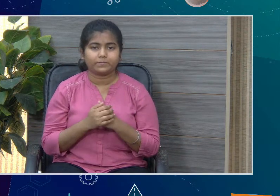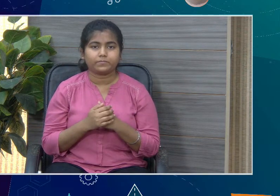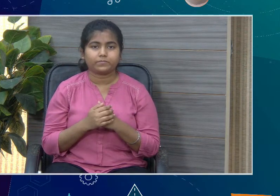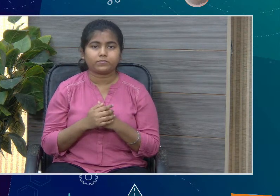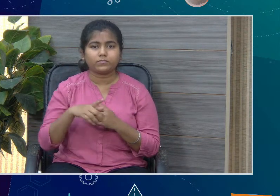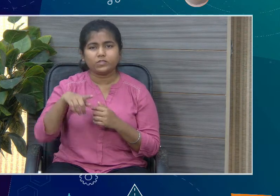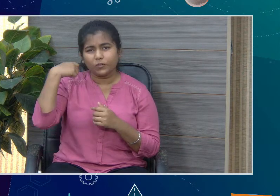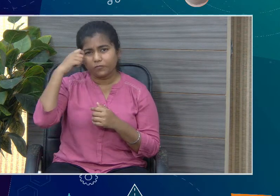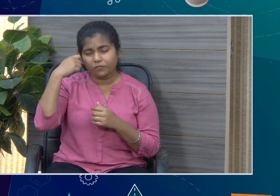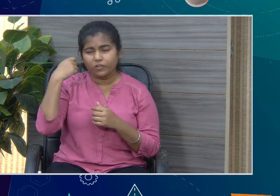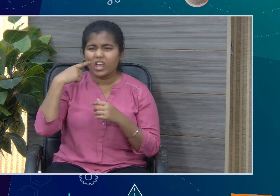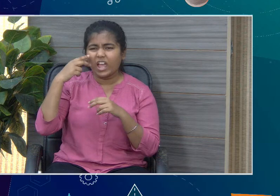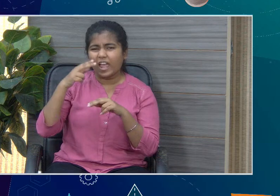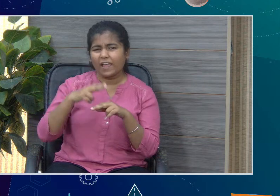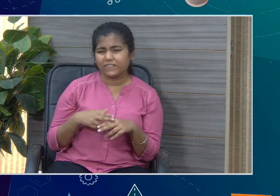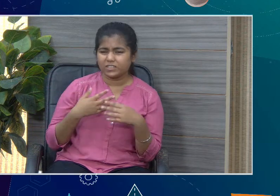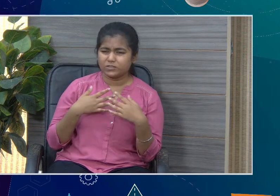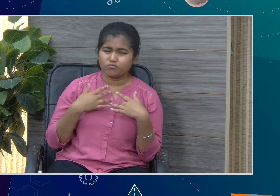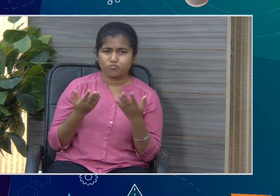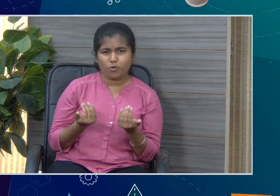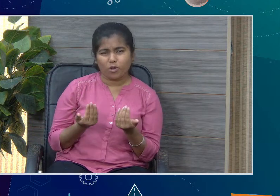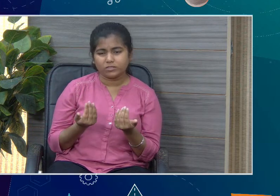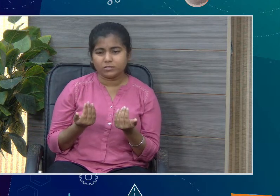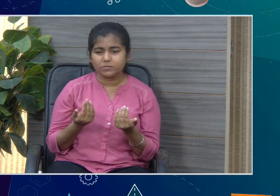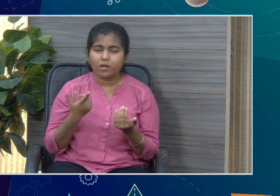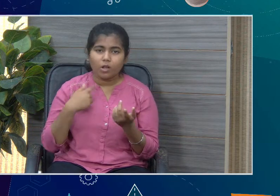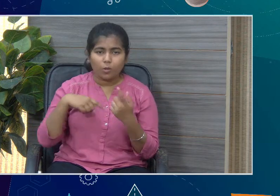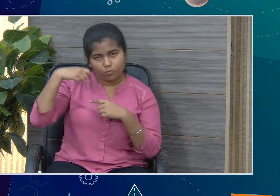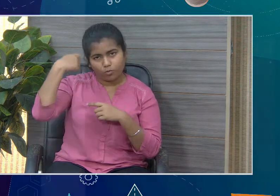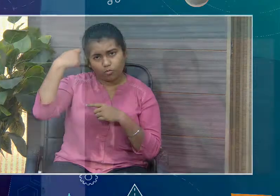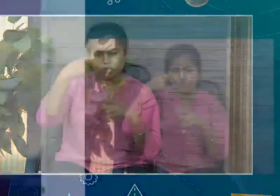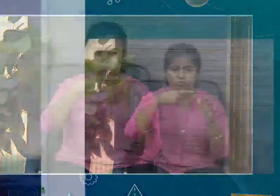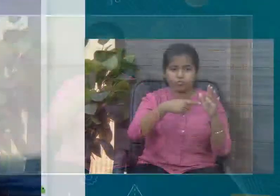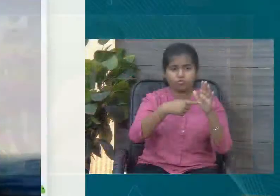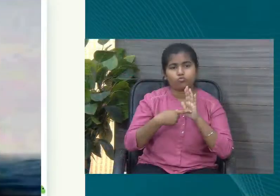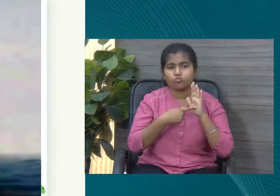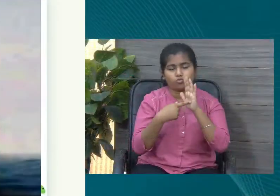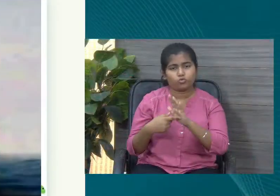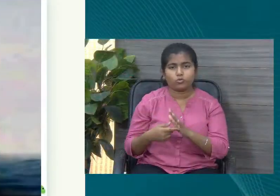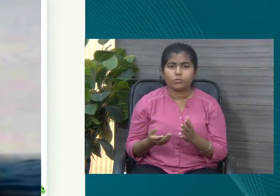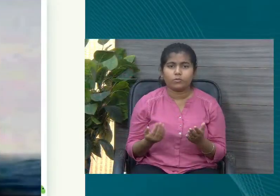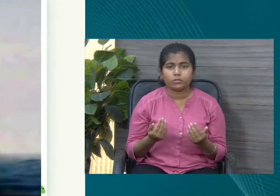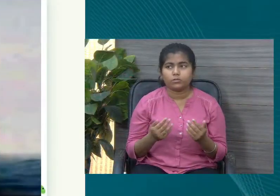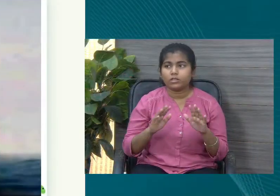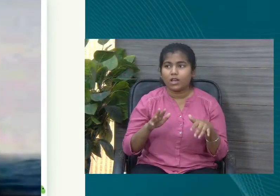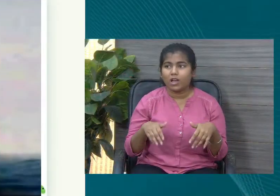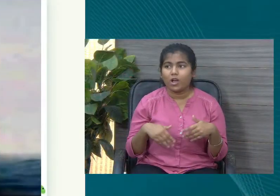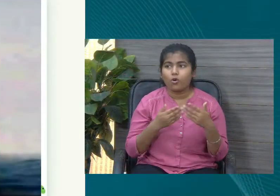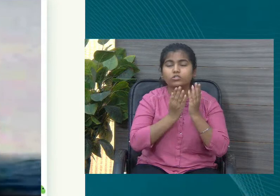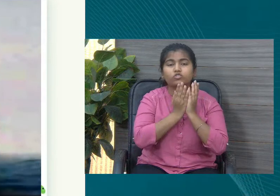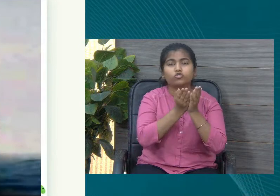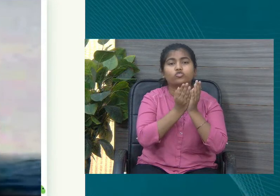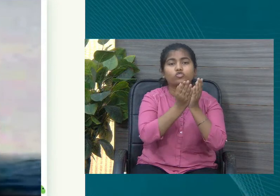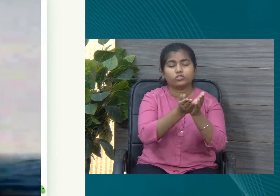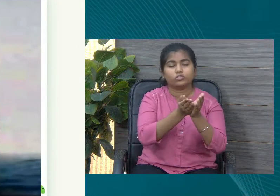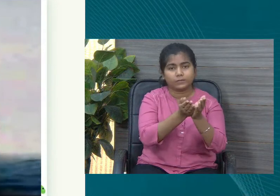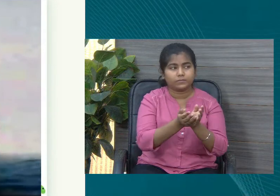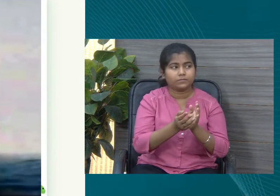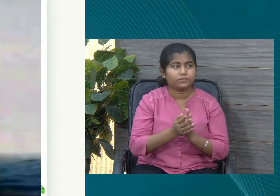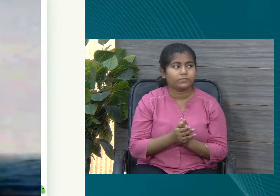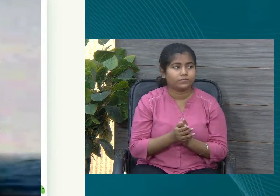video, if it is possible, we can show it to them on the video that how a ship is sailing.